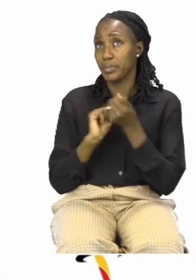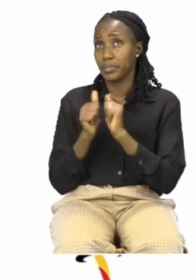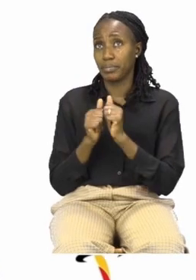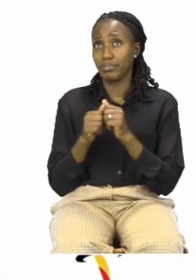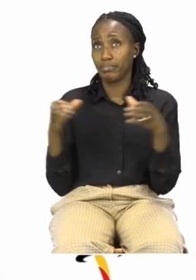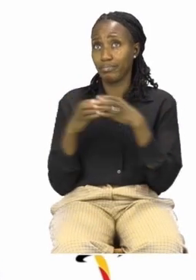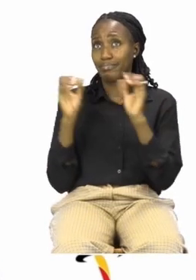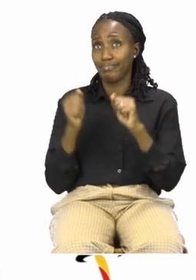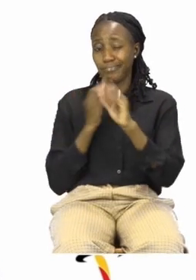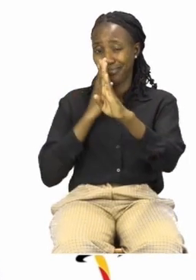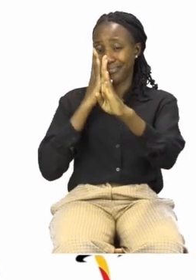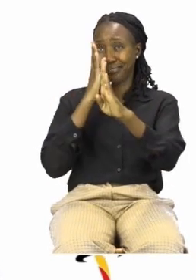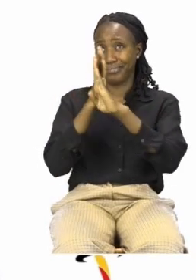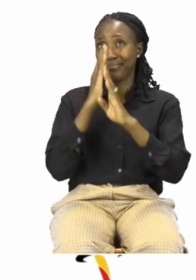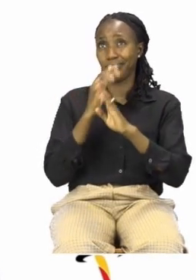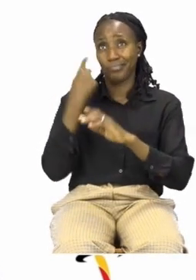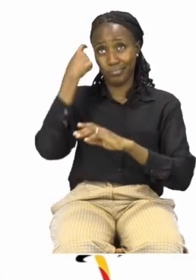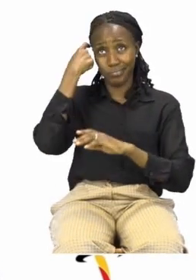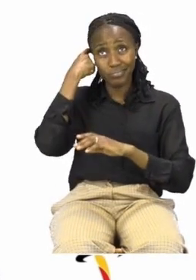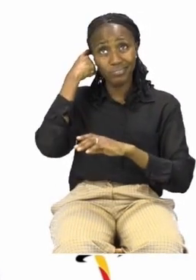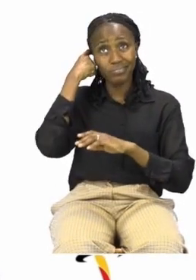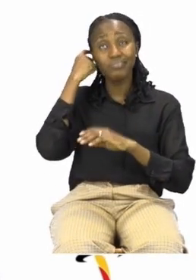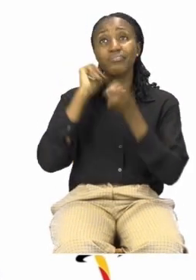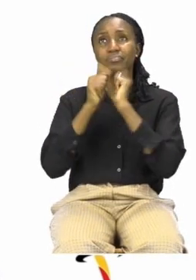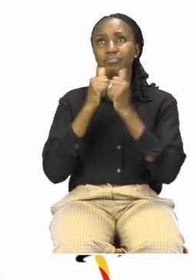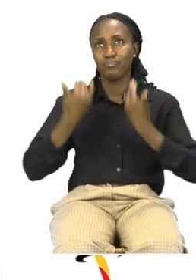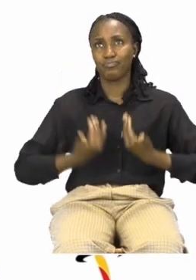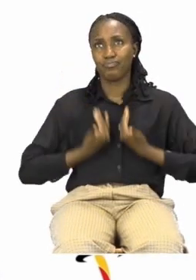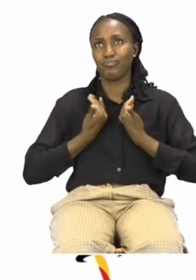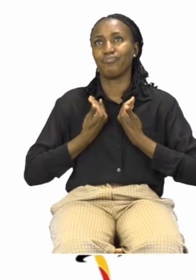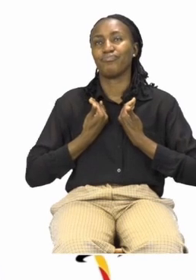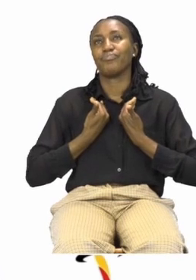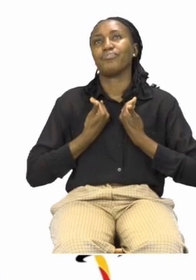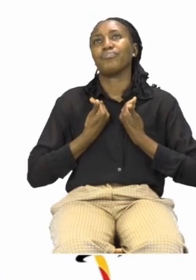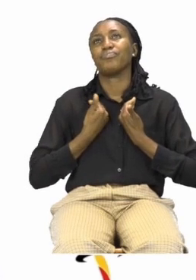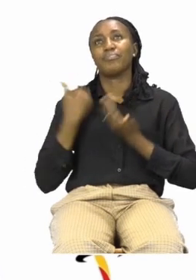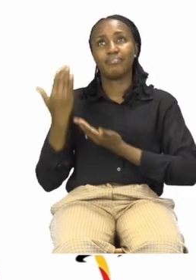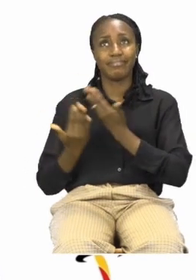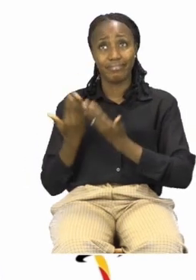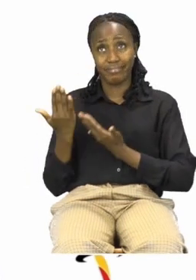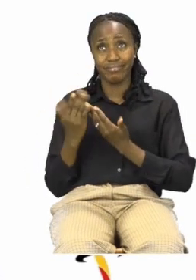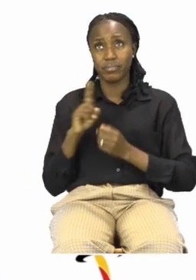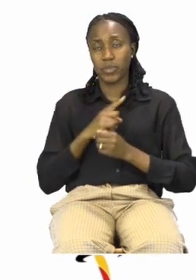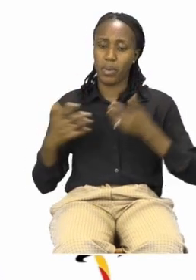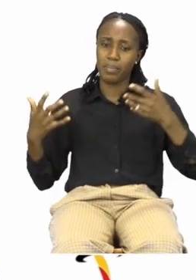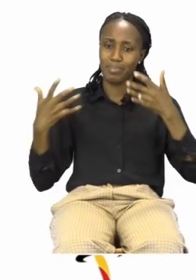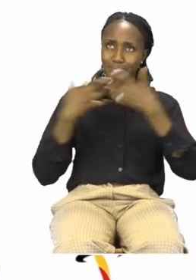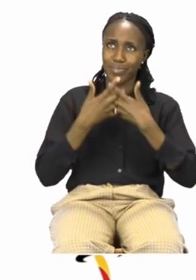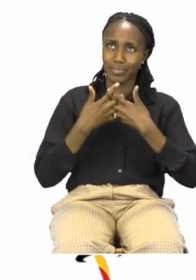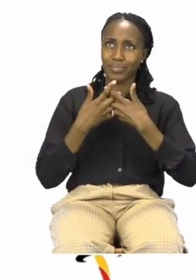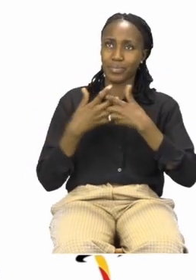line with the strategic plan of the Ministry of Sport, Youth and National Service, because we, supplement one another, we cooperate one